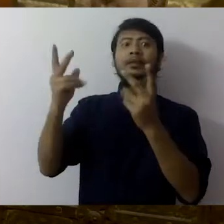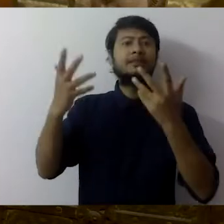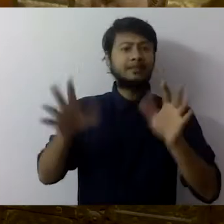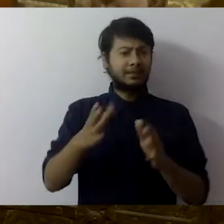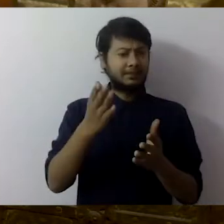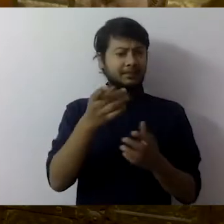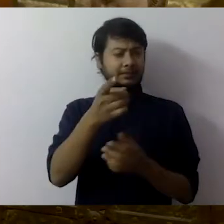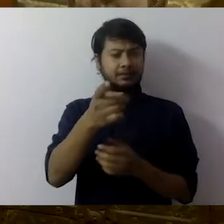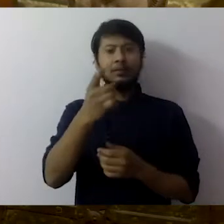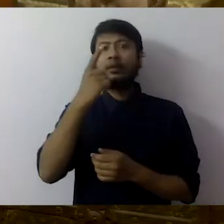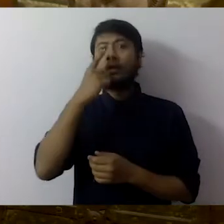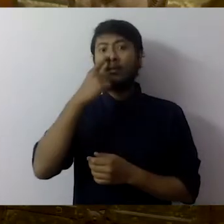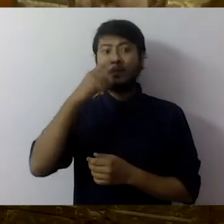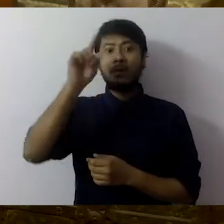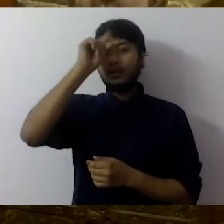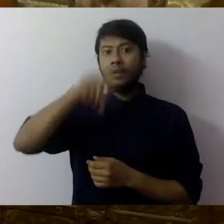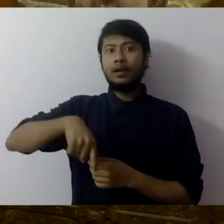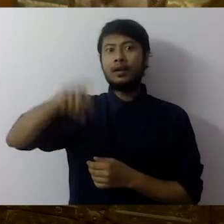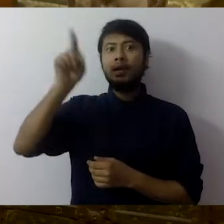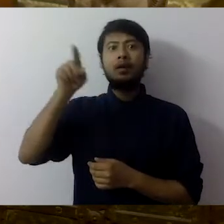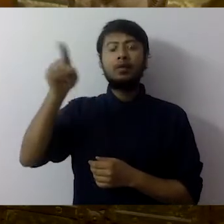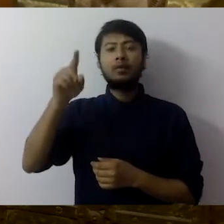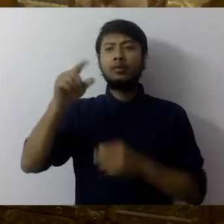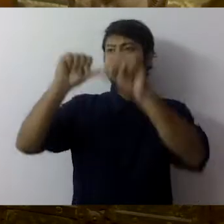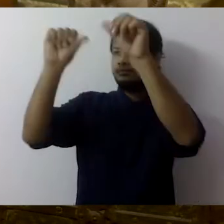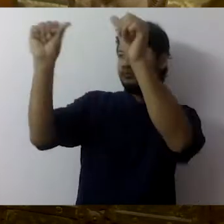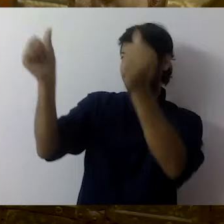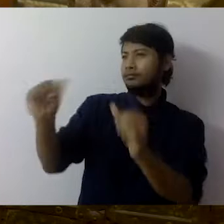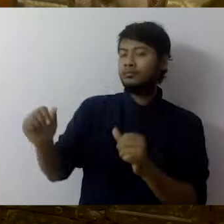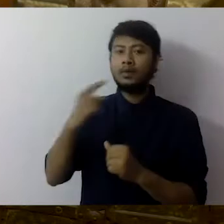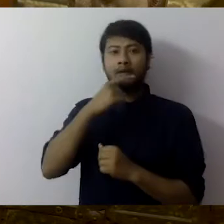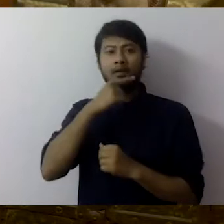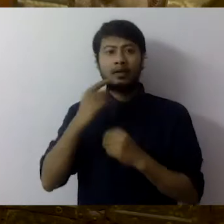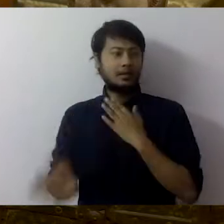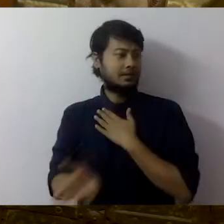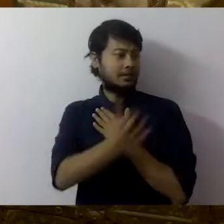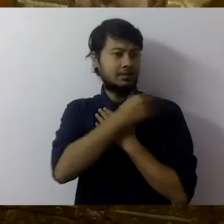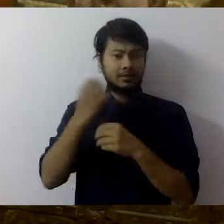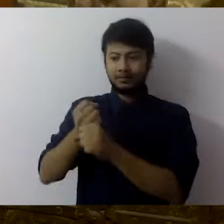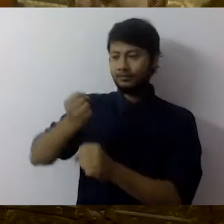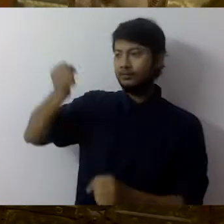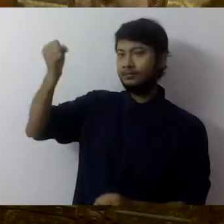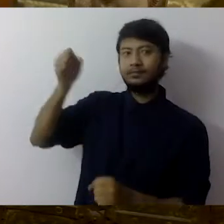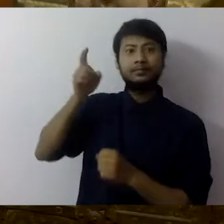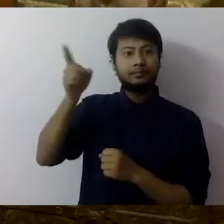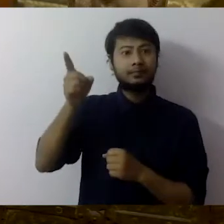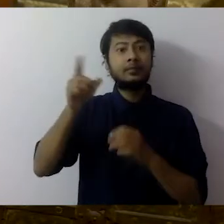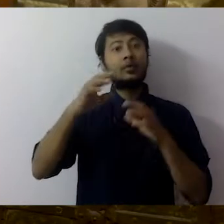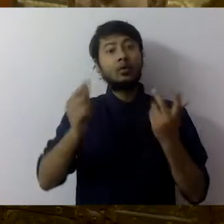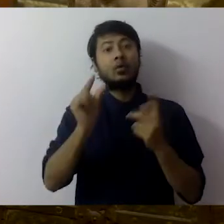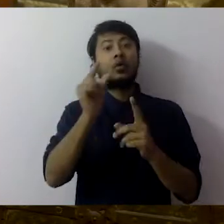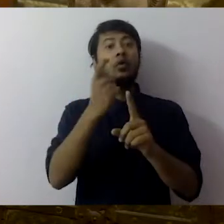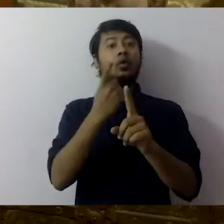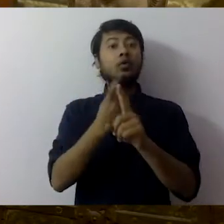or 19th century textile labels that were pasted on bales of cloth shipped to India from Britain, or the